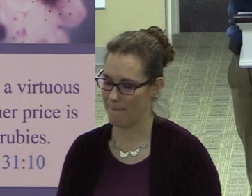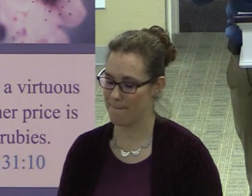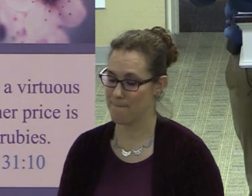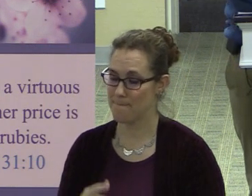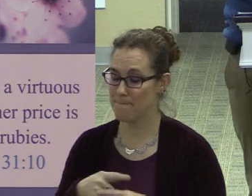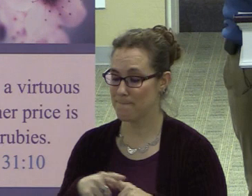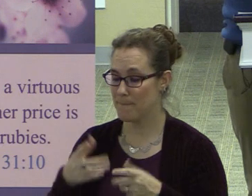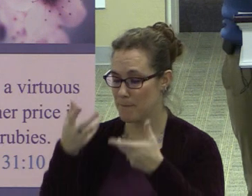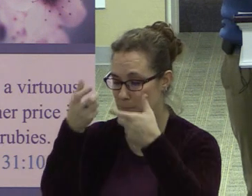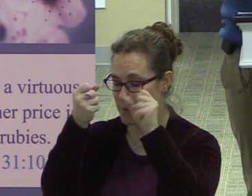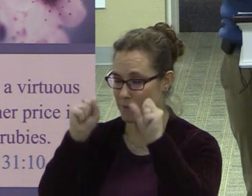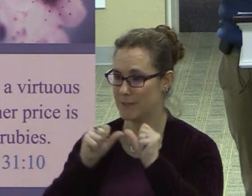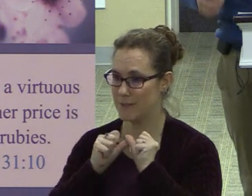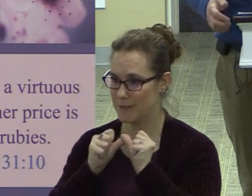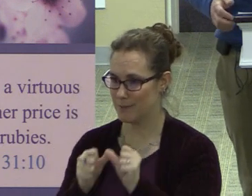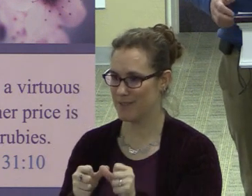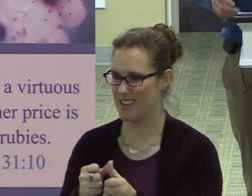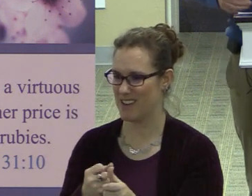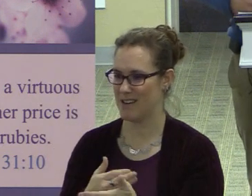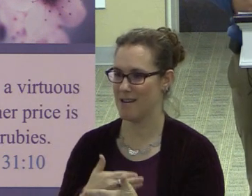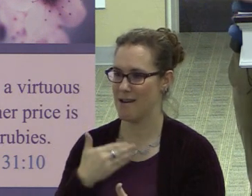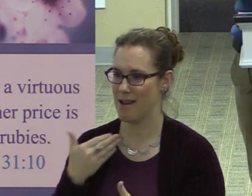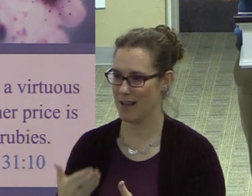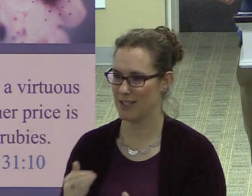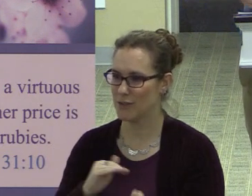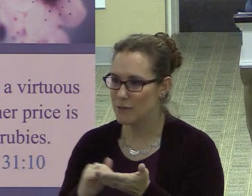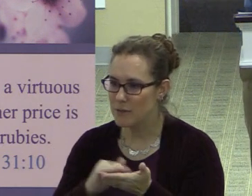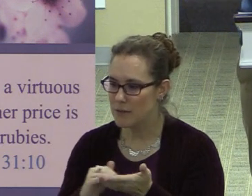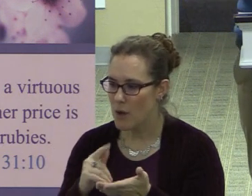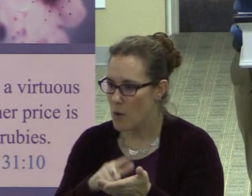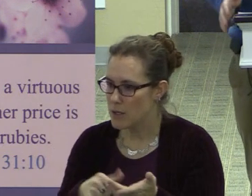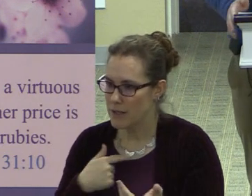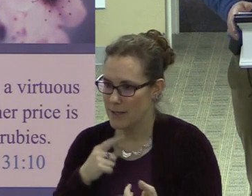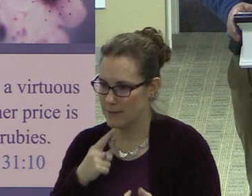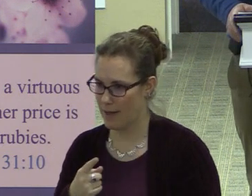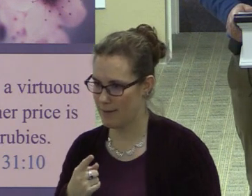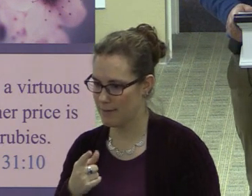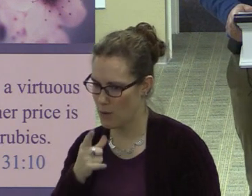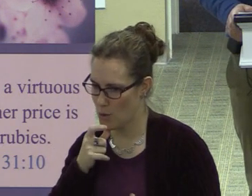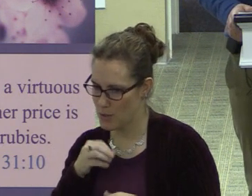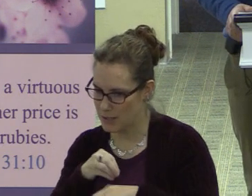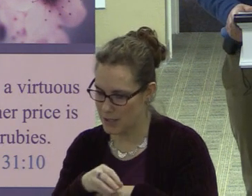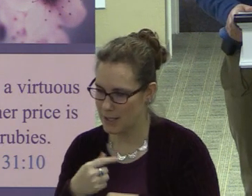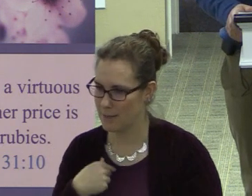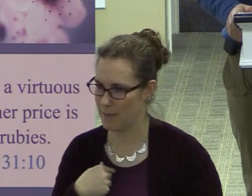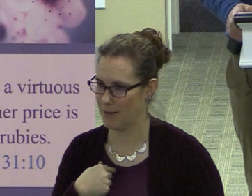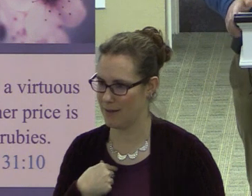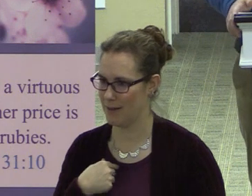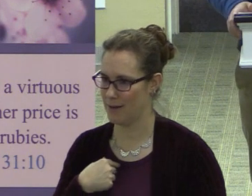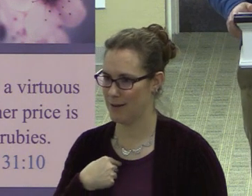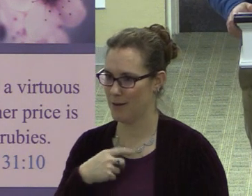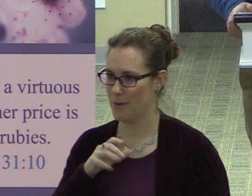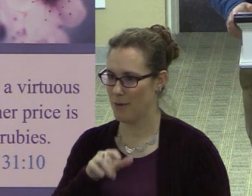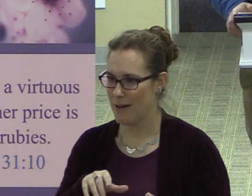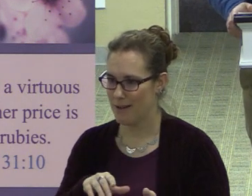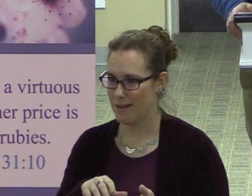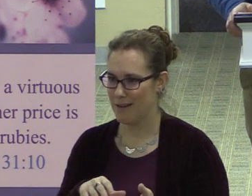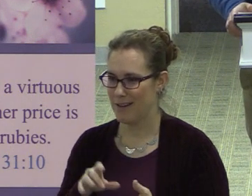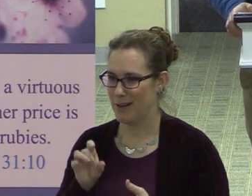But Moses continued with his next excuse. "But what shall I say? Who is sending me?" What a ridiculous